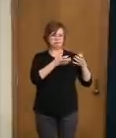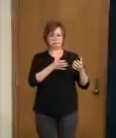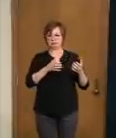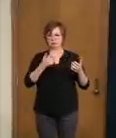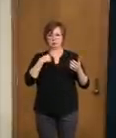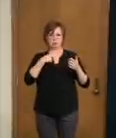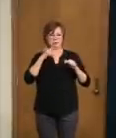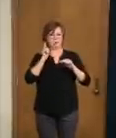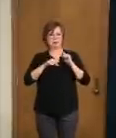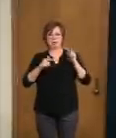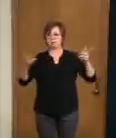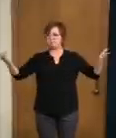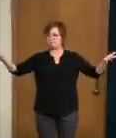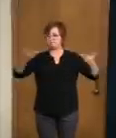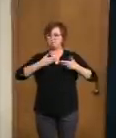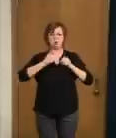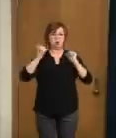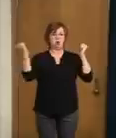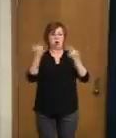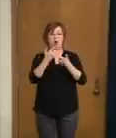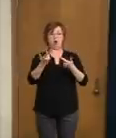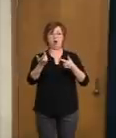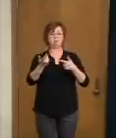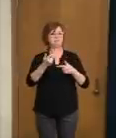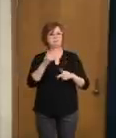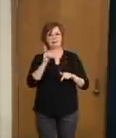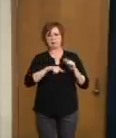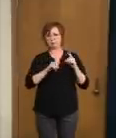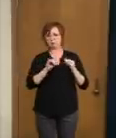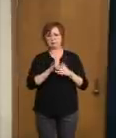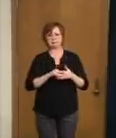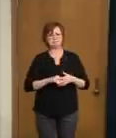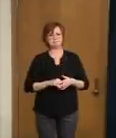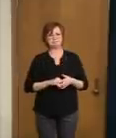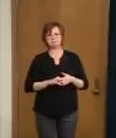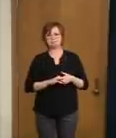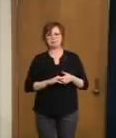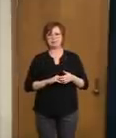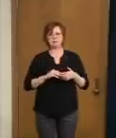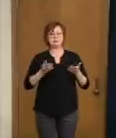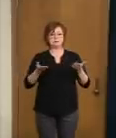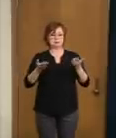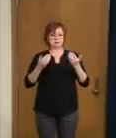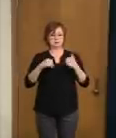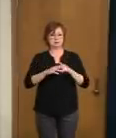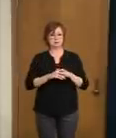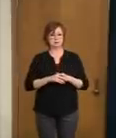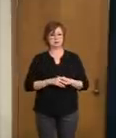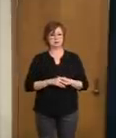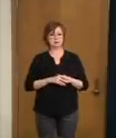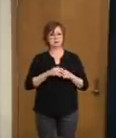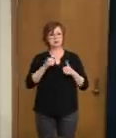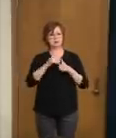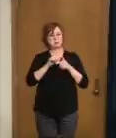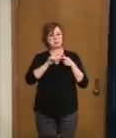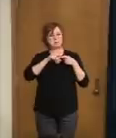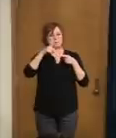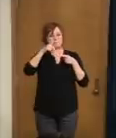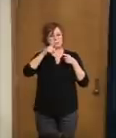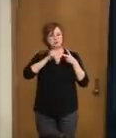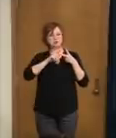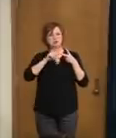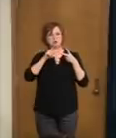right off the start. We are managing multiple different vaccines that have different logistical handling and